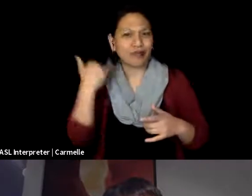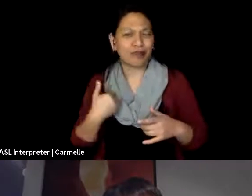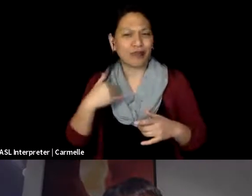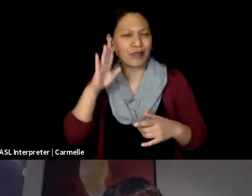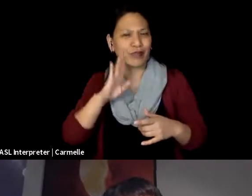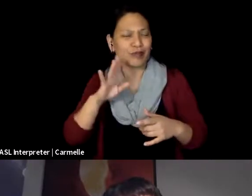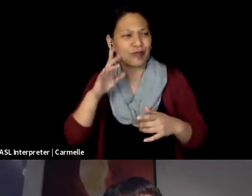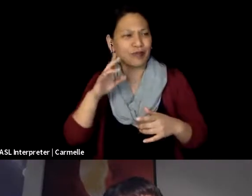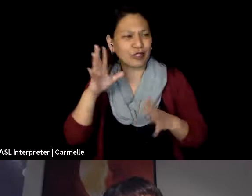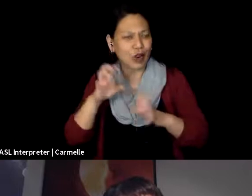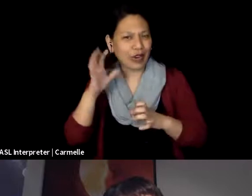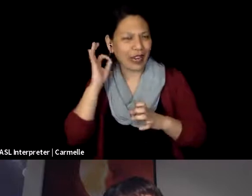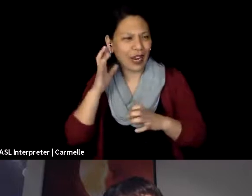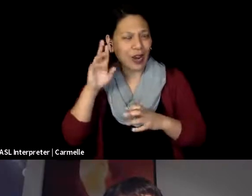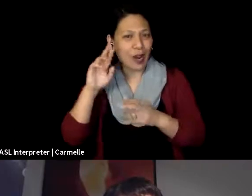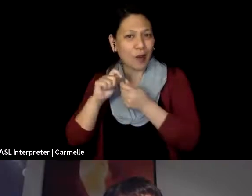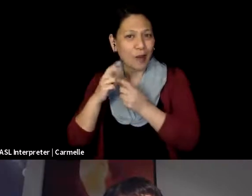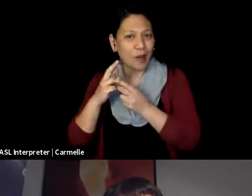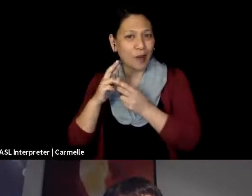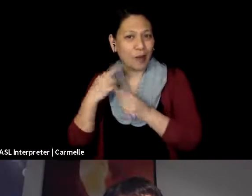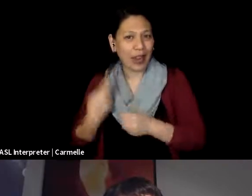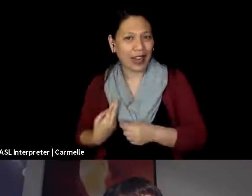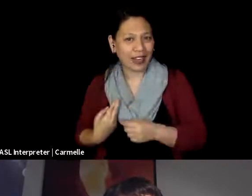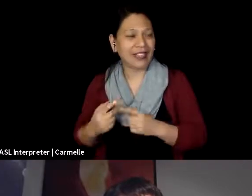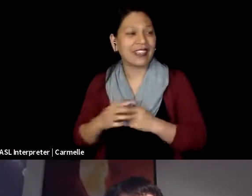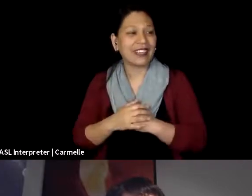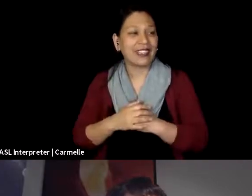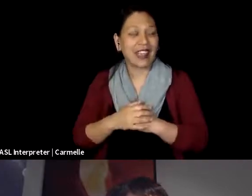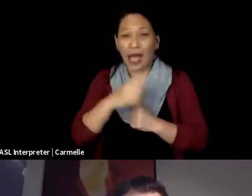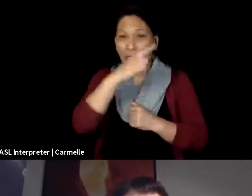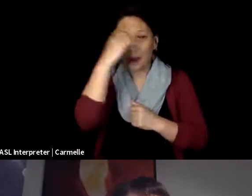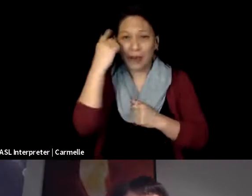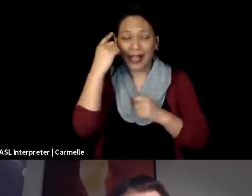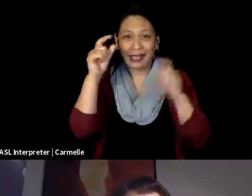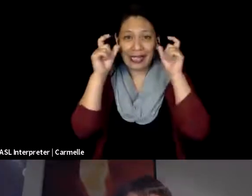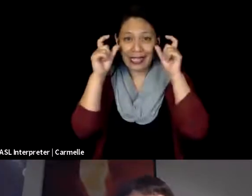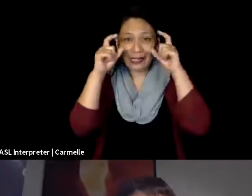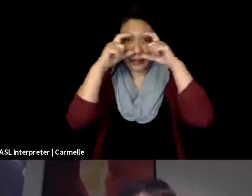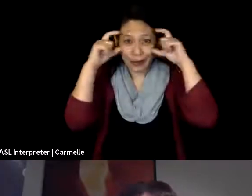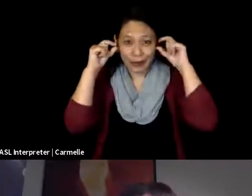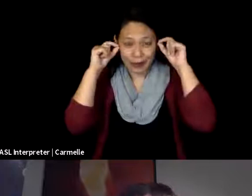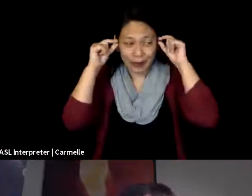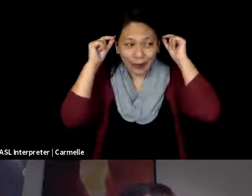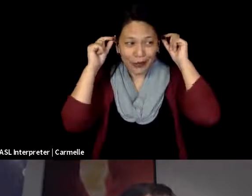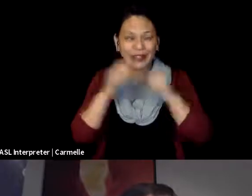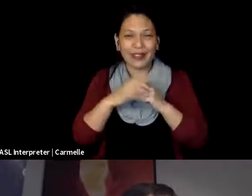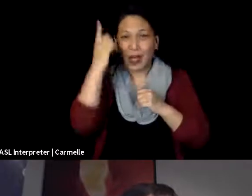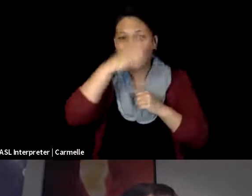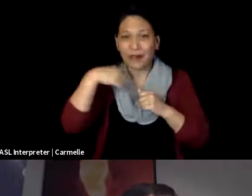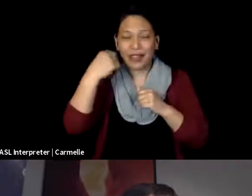is in a braid to the side. And I am wearing black framed round glasses. I have a round